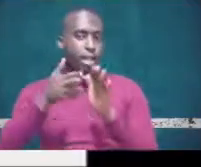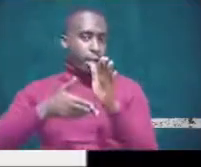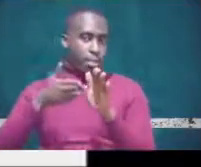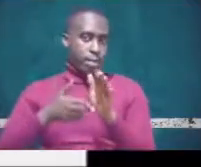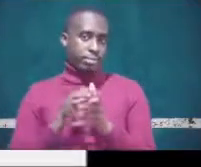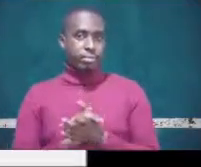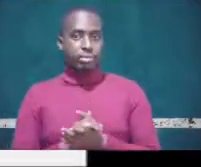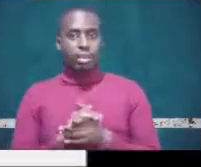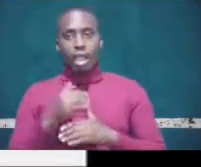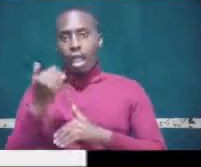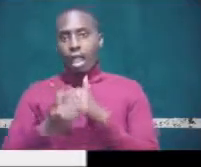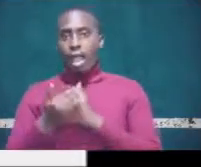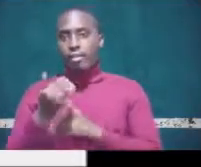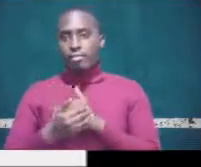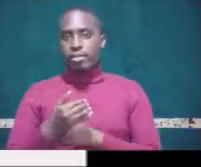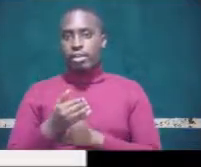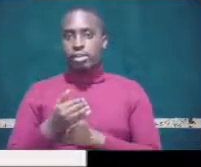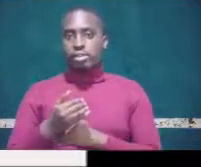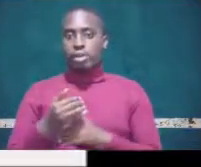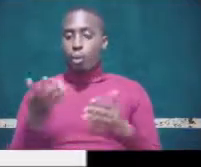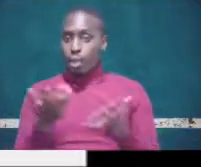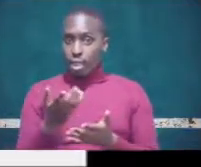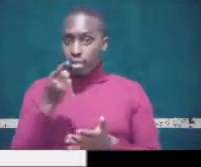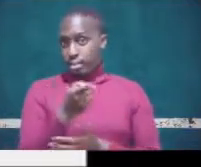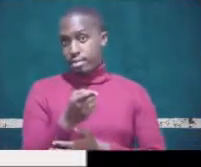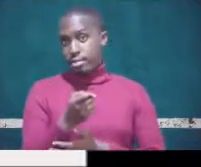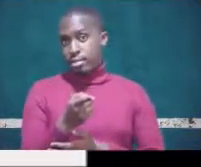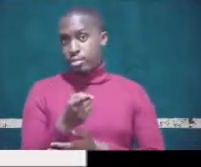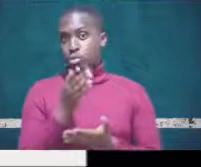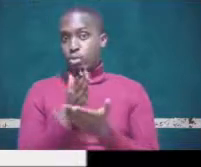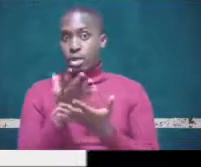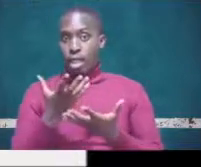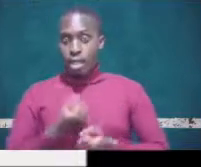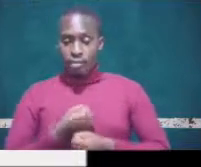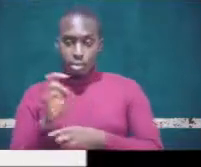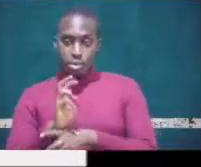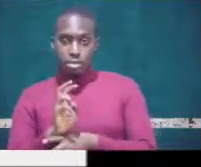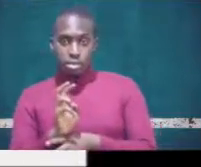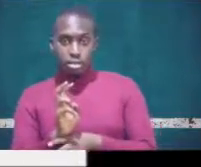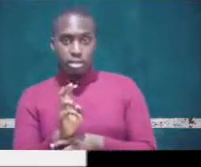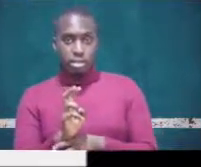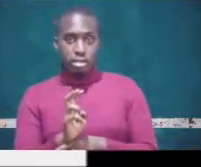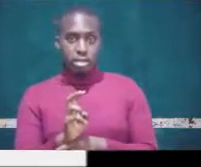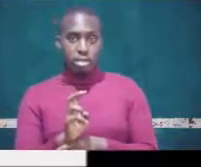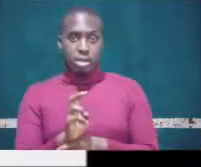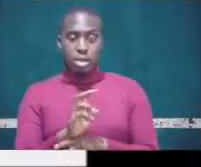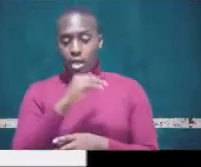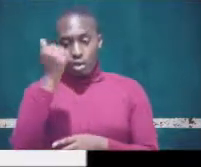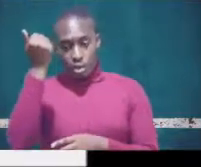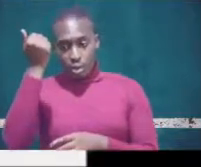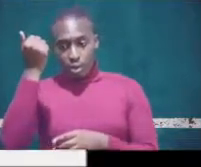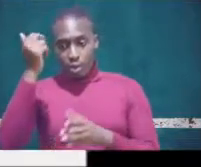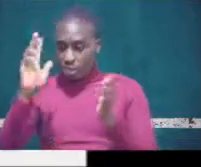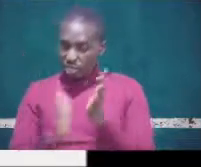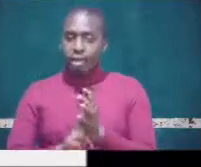is closed circuit television, whereby these ones, they may be monitored by authorized users,